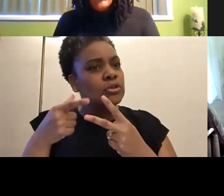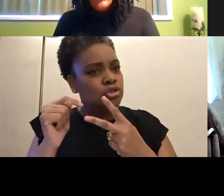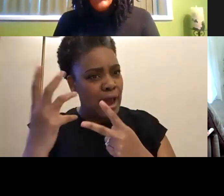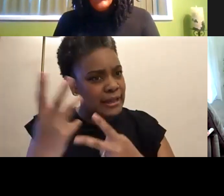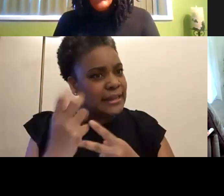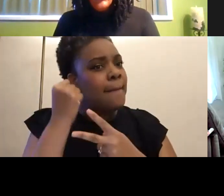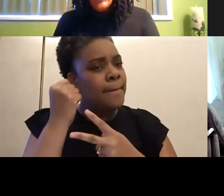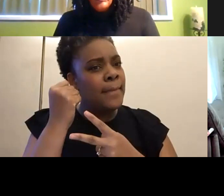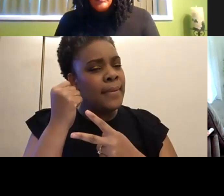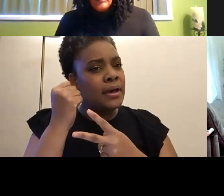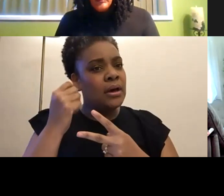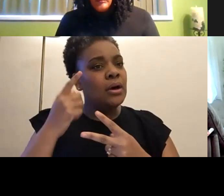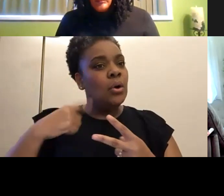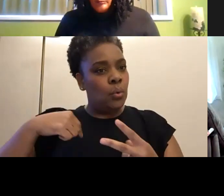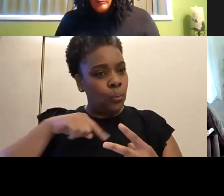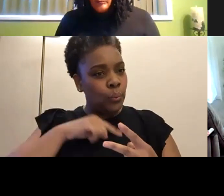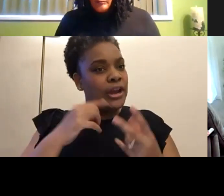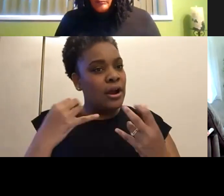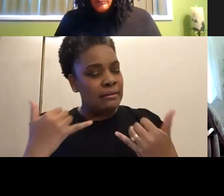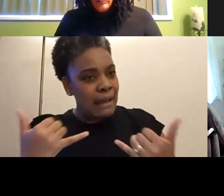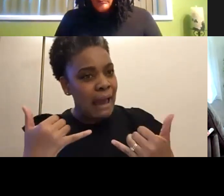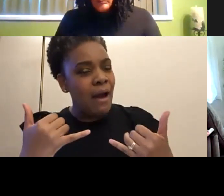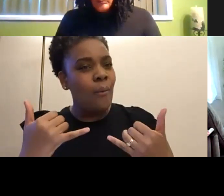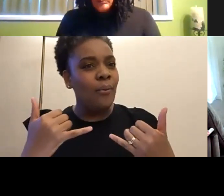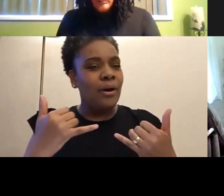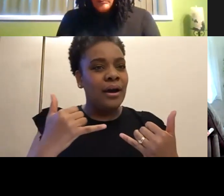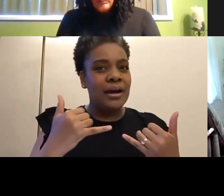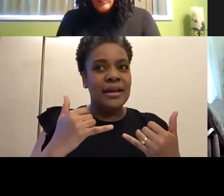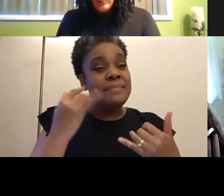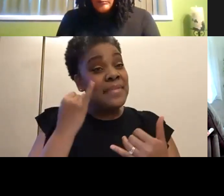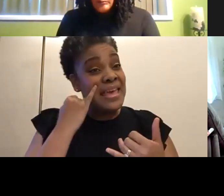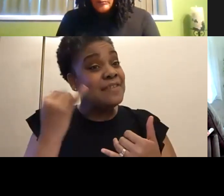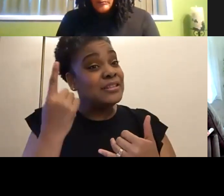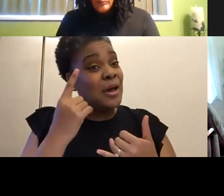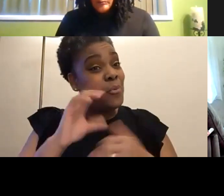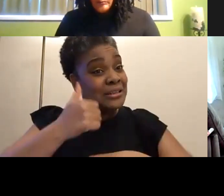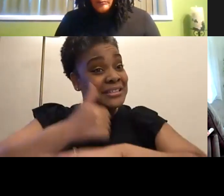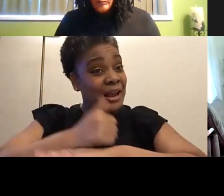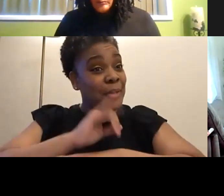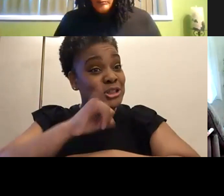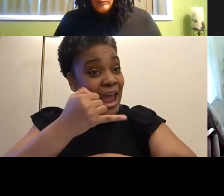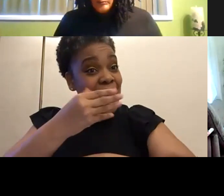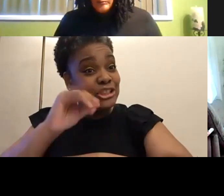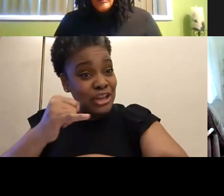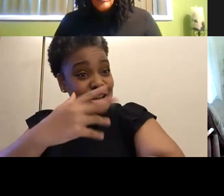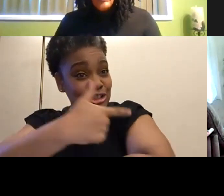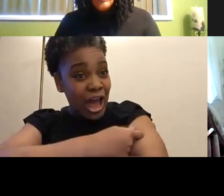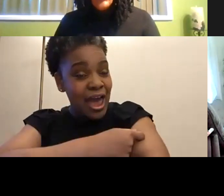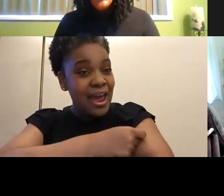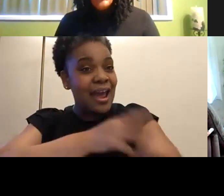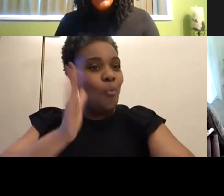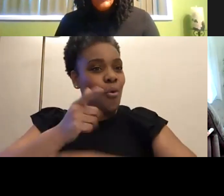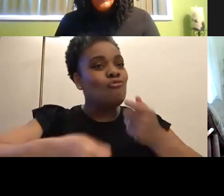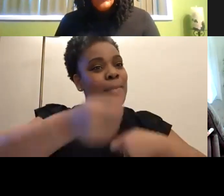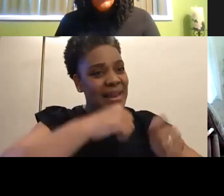stand. They are currently now in the process of basically rescheduling everyone who was going to get a J&J vaccine to get one of the other